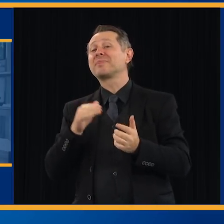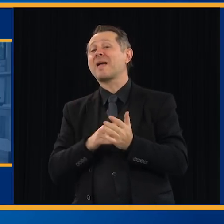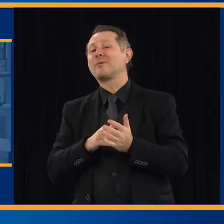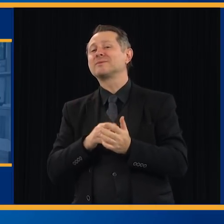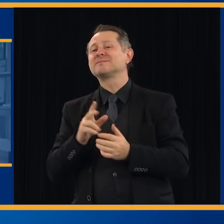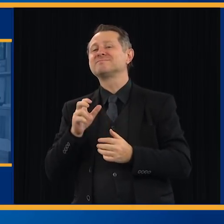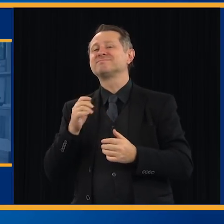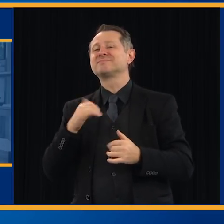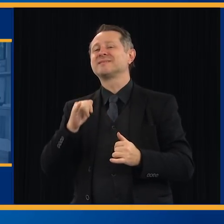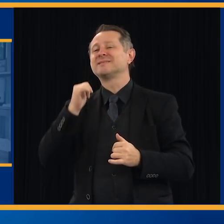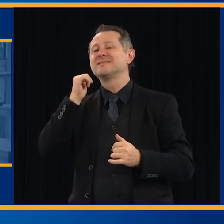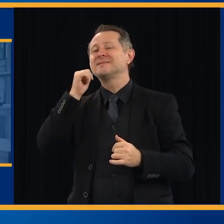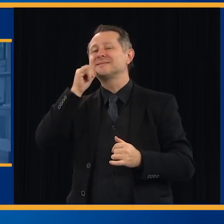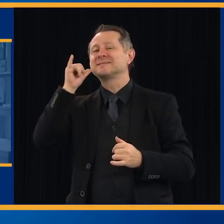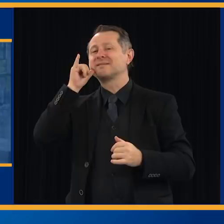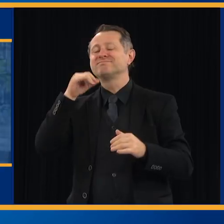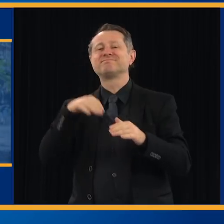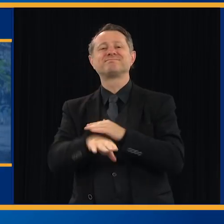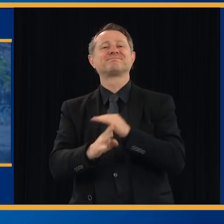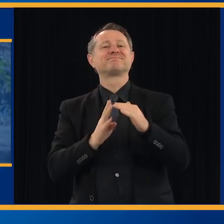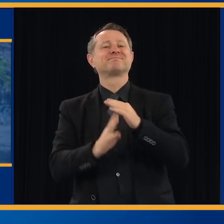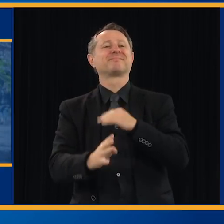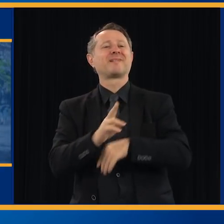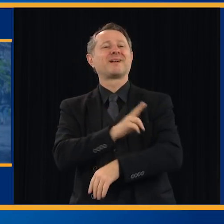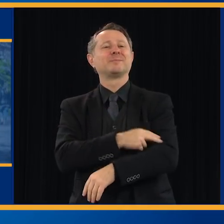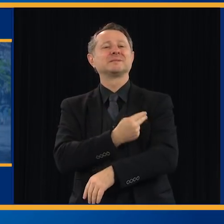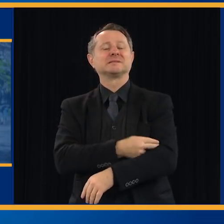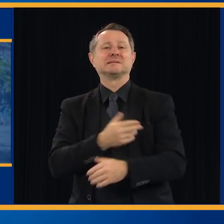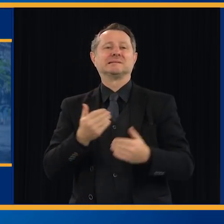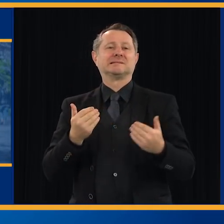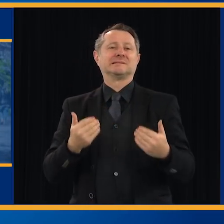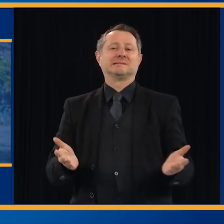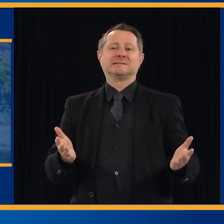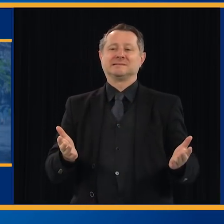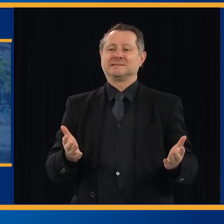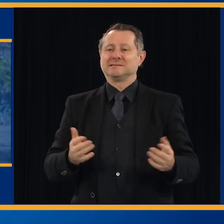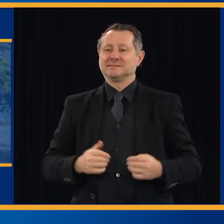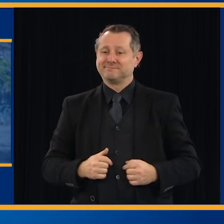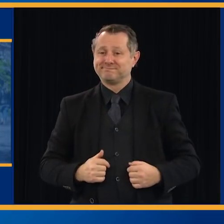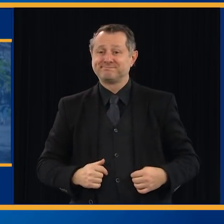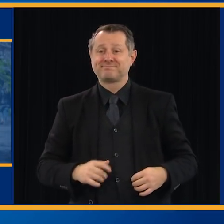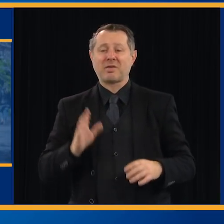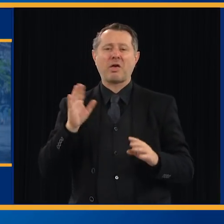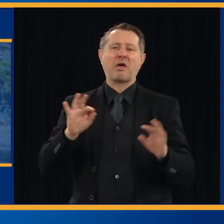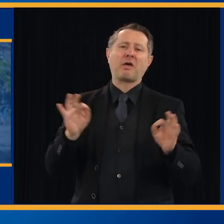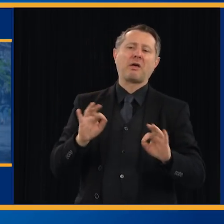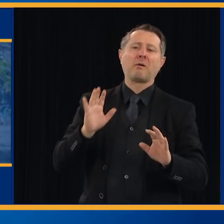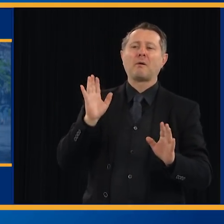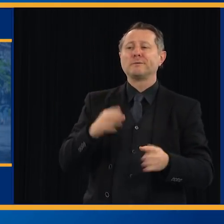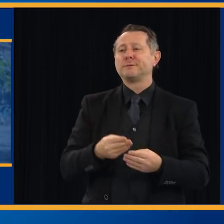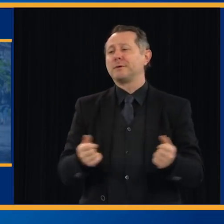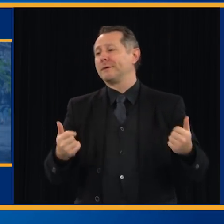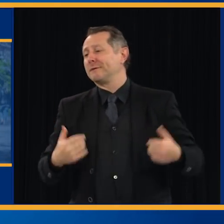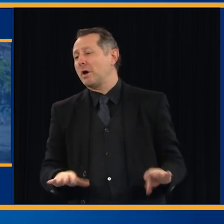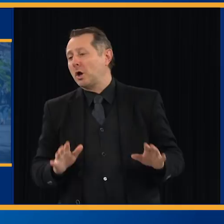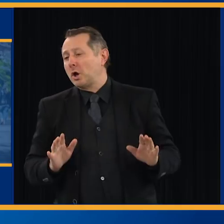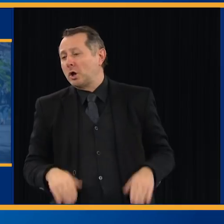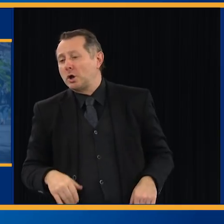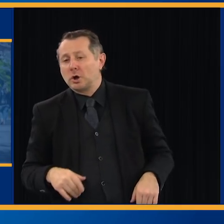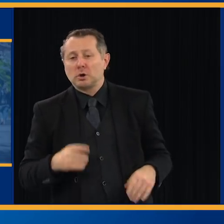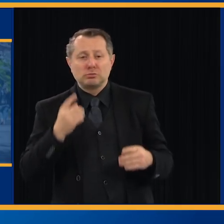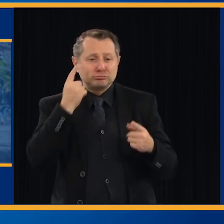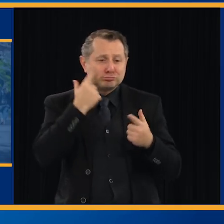hospitals yesterday testing positive. So it's no time to get cocky, and it's no time to get arrogant,